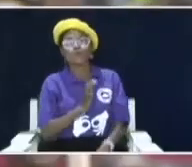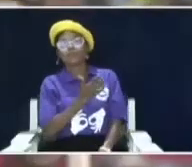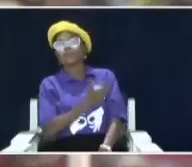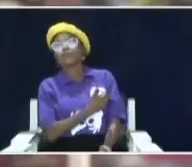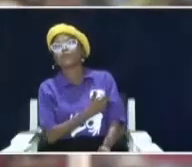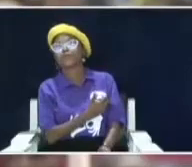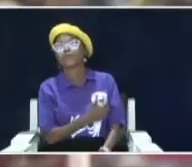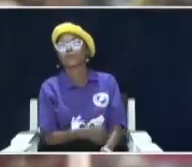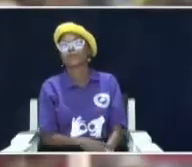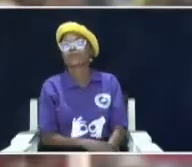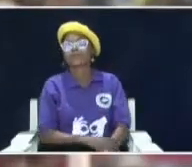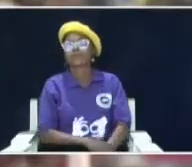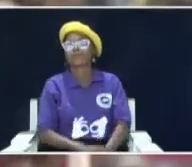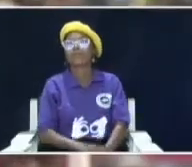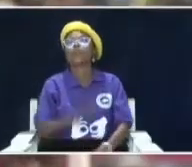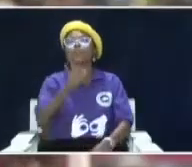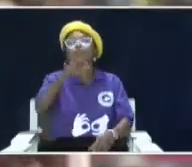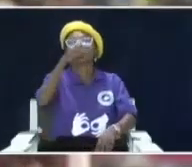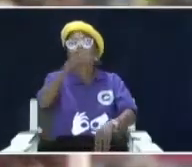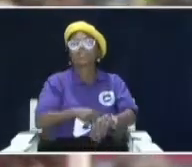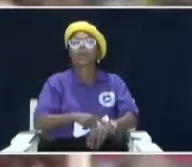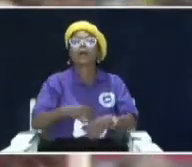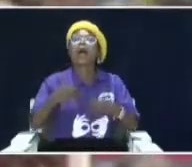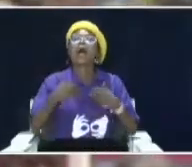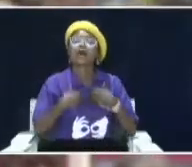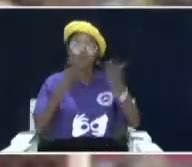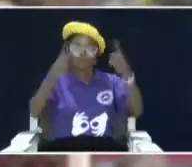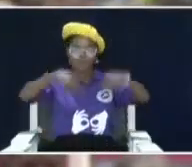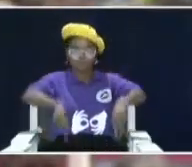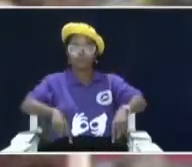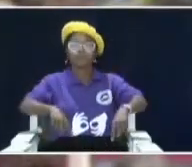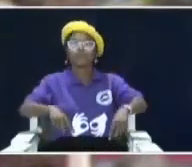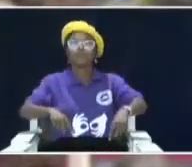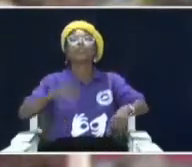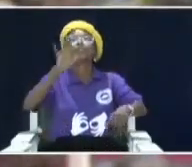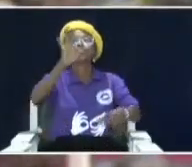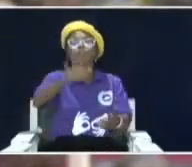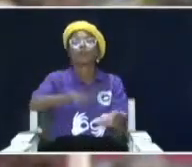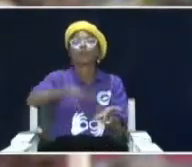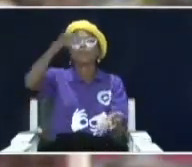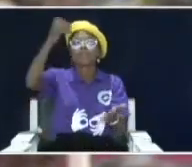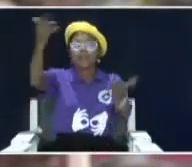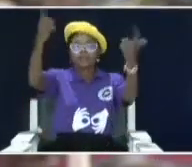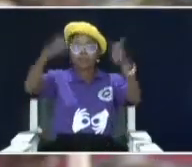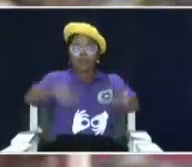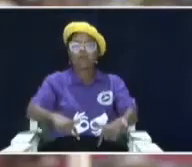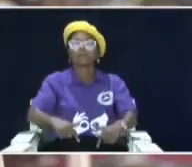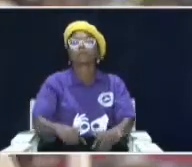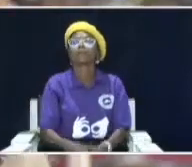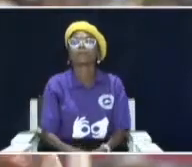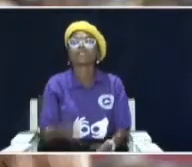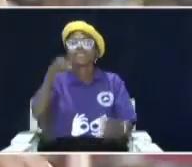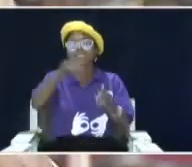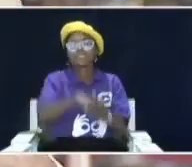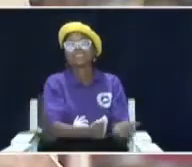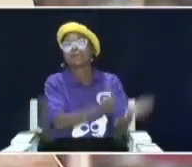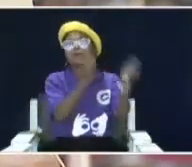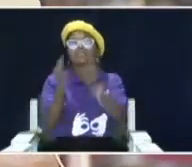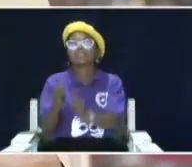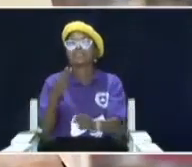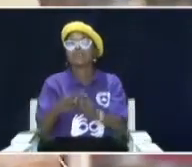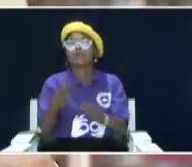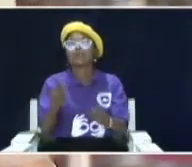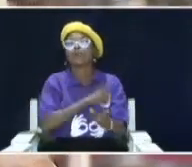Hallelujah. Your time has finally come. Your glory has arrived. In the mighty name of the